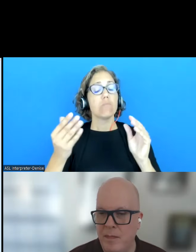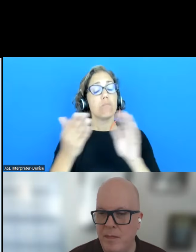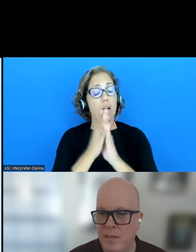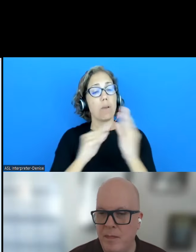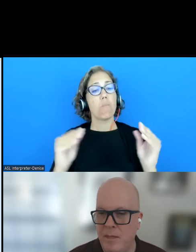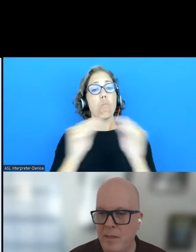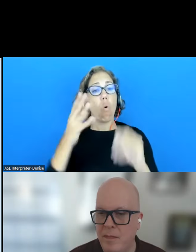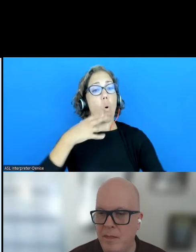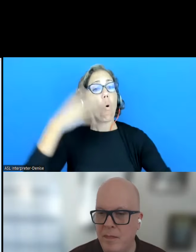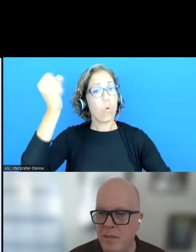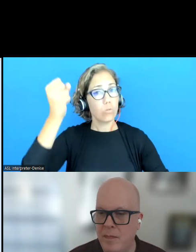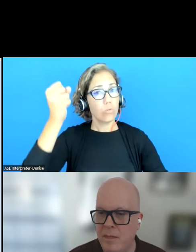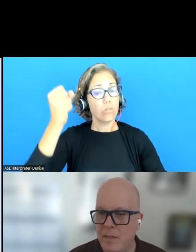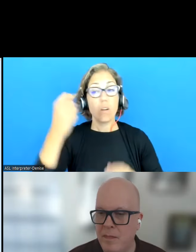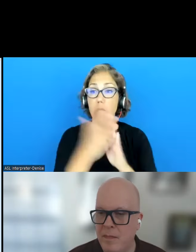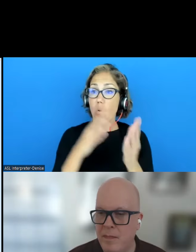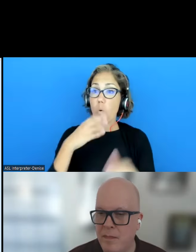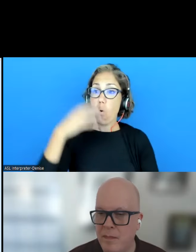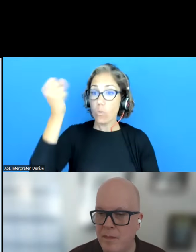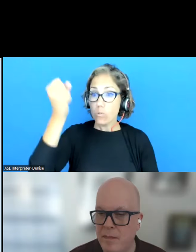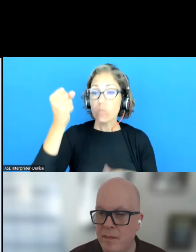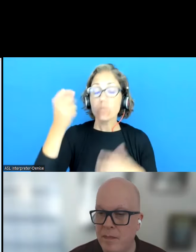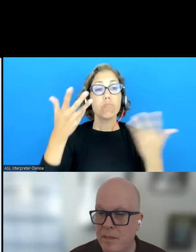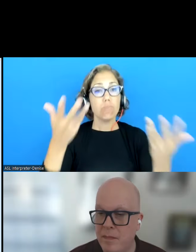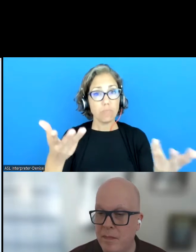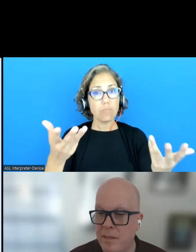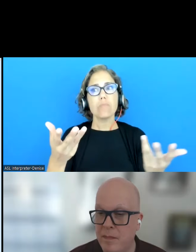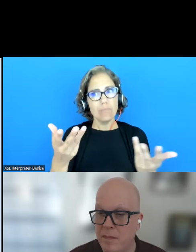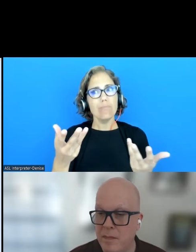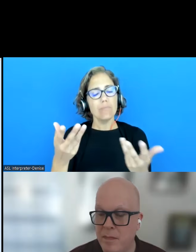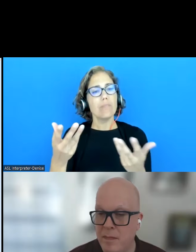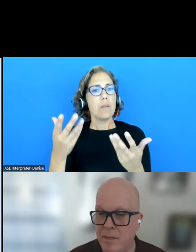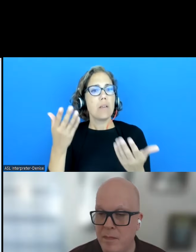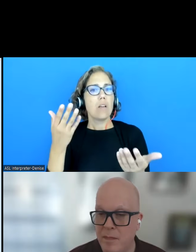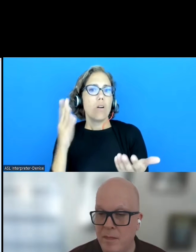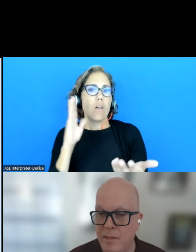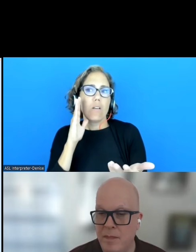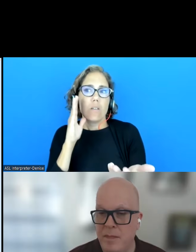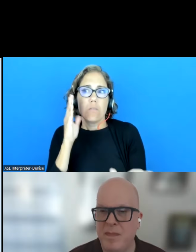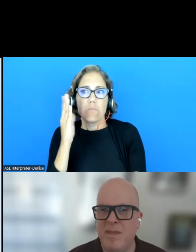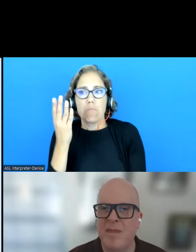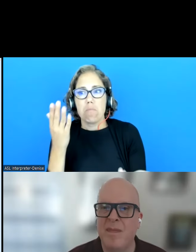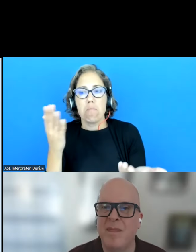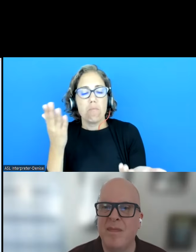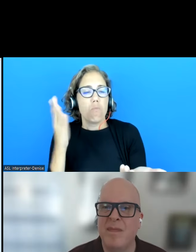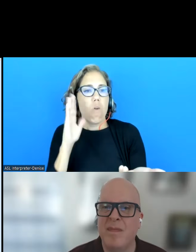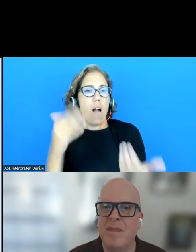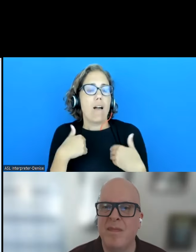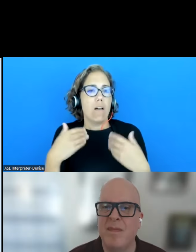getting older, you will not certify as a disabled person, but you might need to,